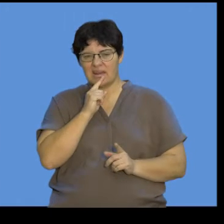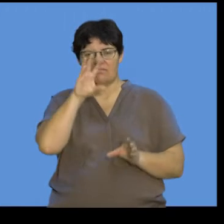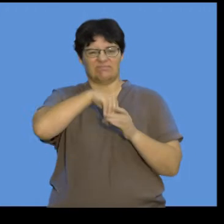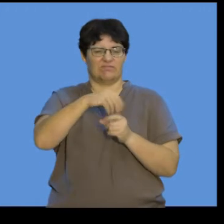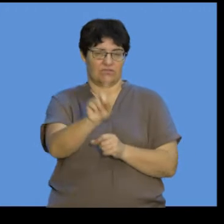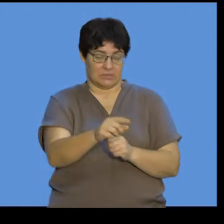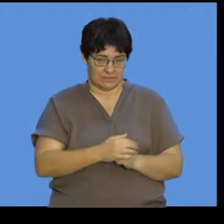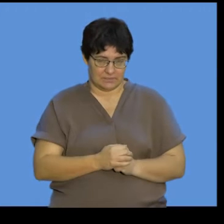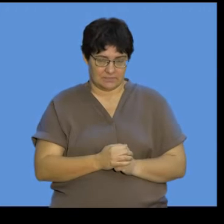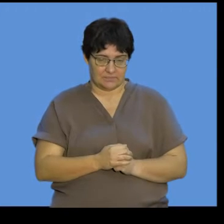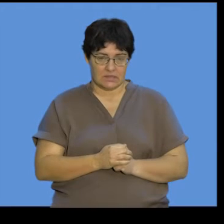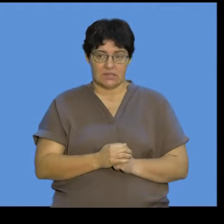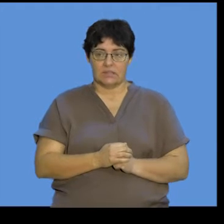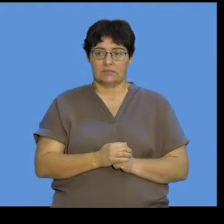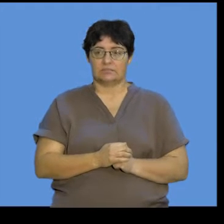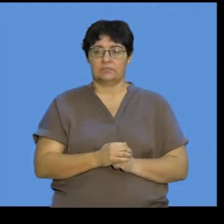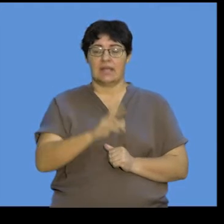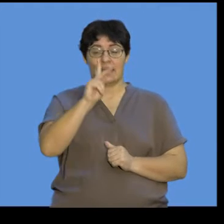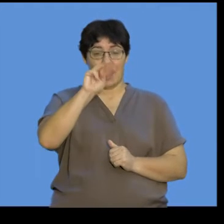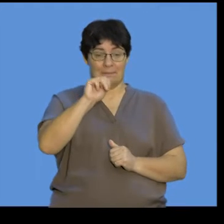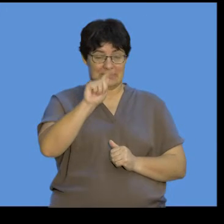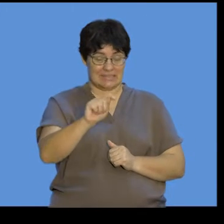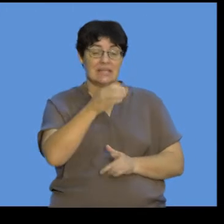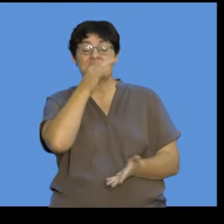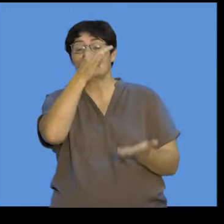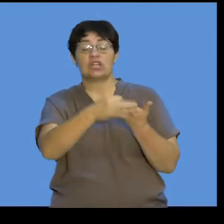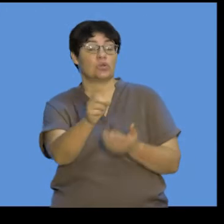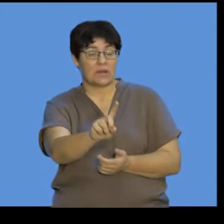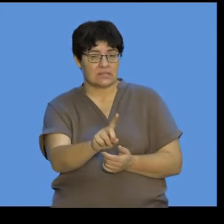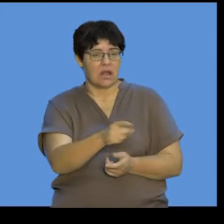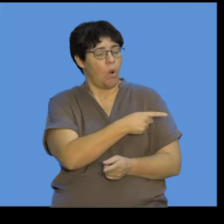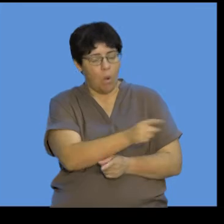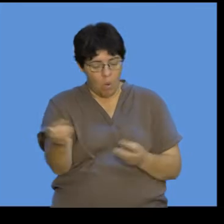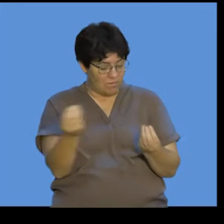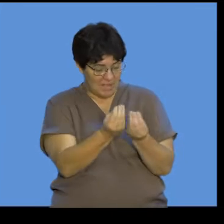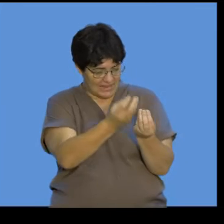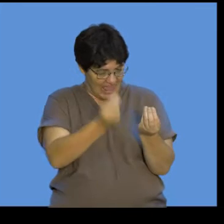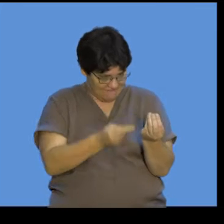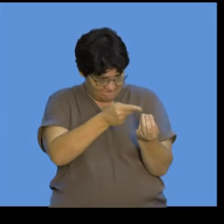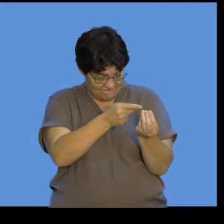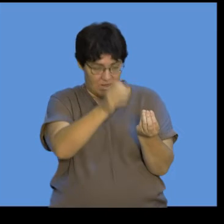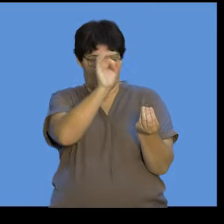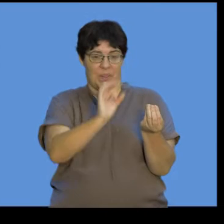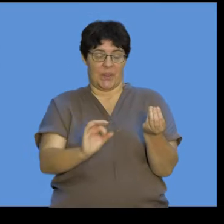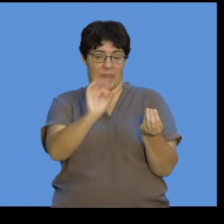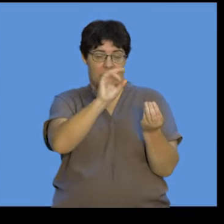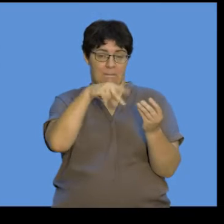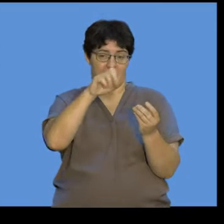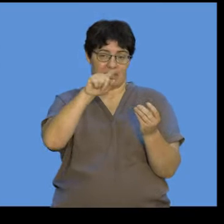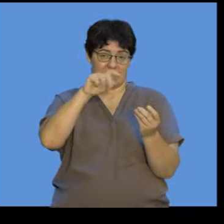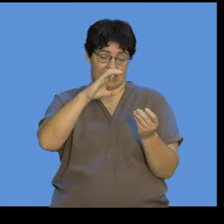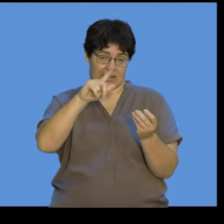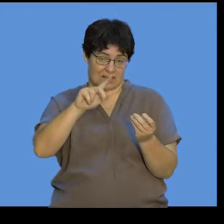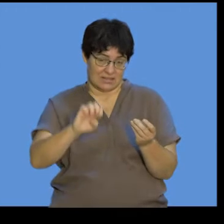kinetic molecular theory of matter suggests that all matter consists of particles, right? As we have seen